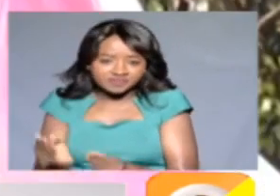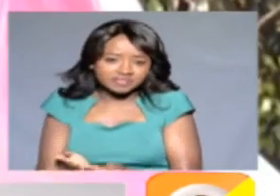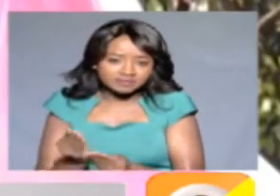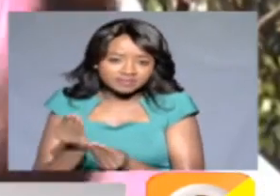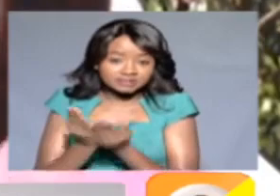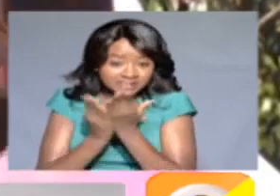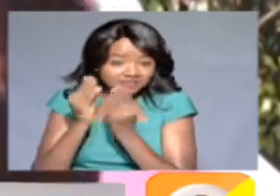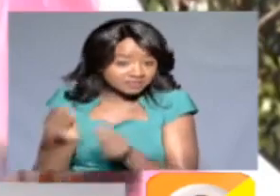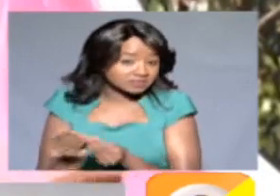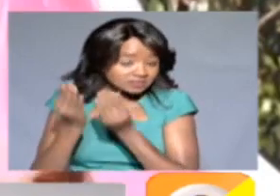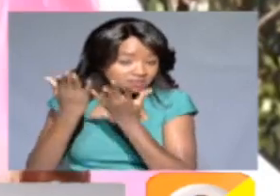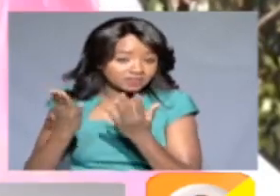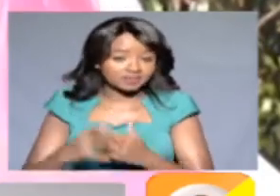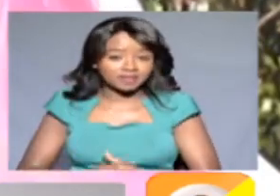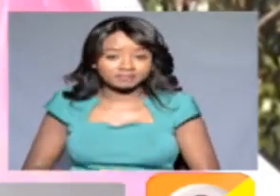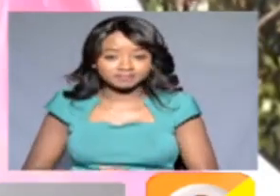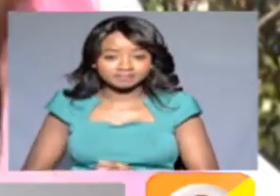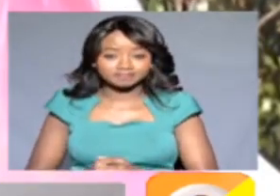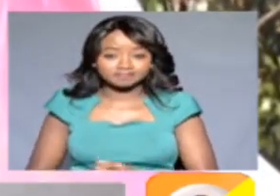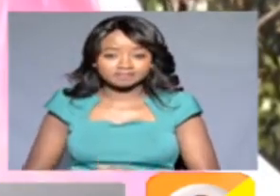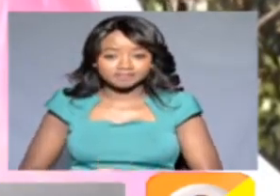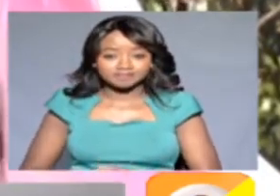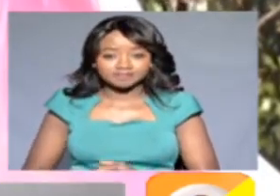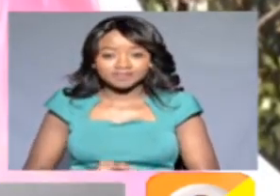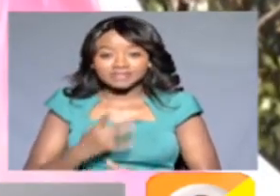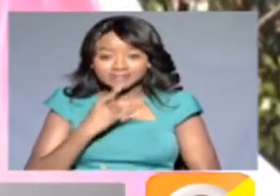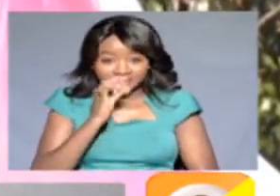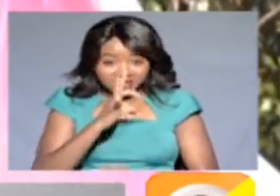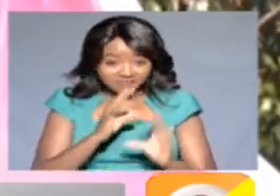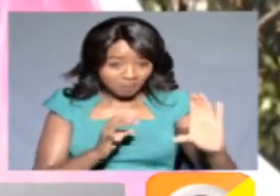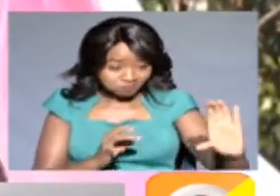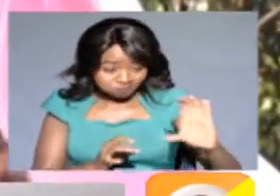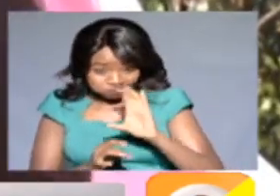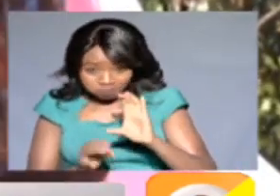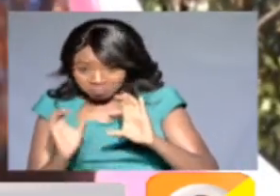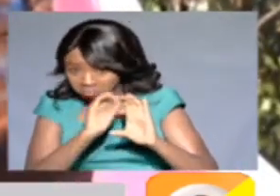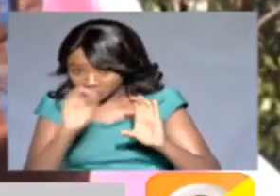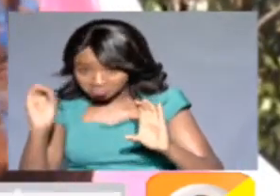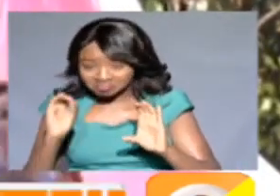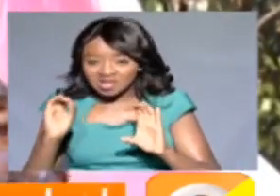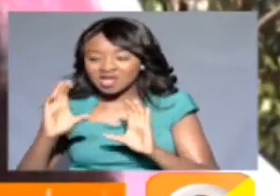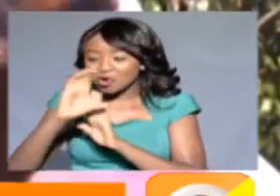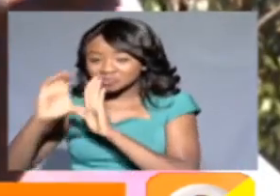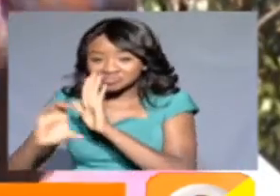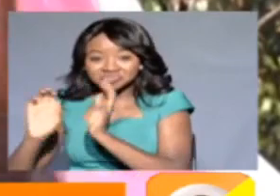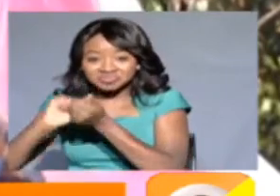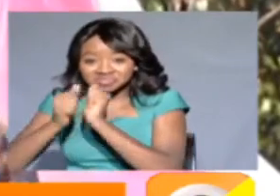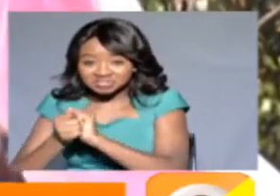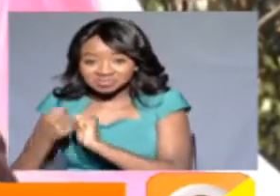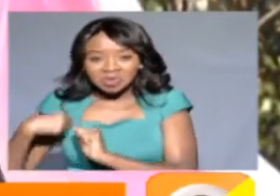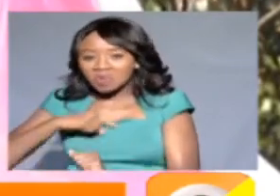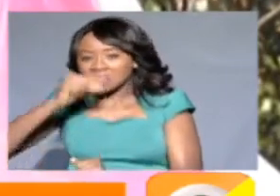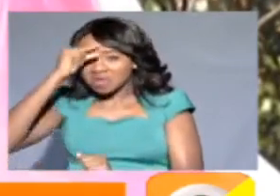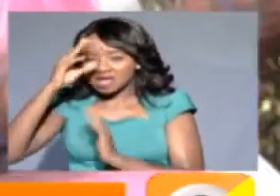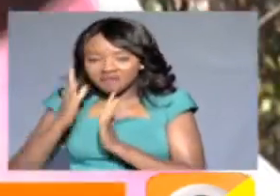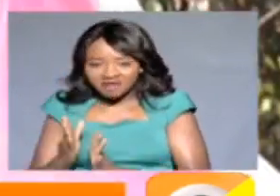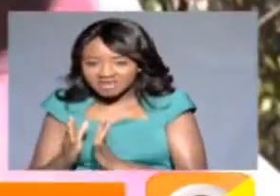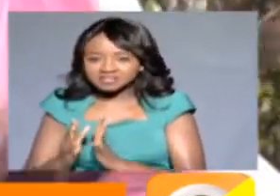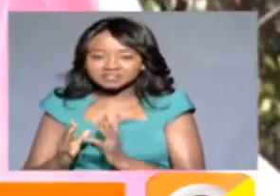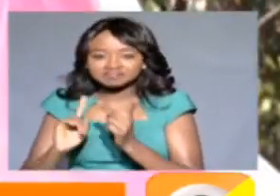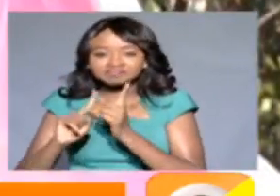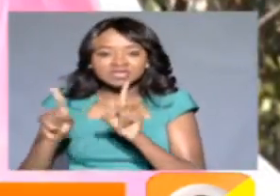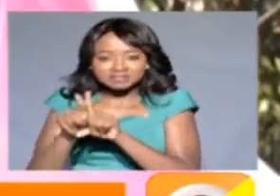Kenyans. Na tunasema wasipoleta pesa maneno ya referendum, sisi kama governors, sisi